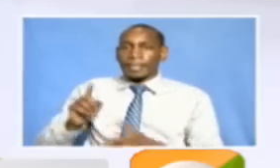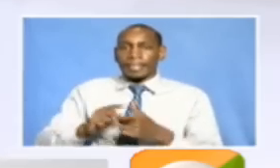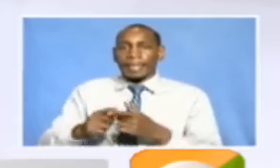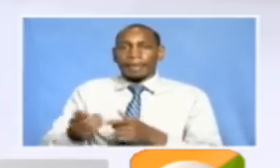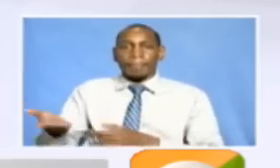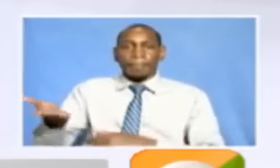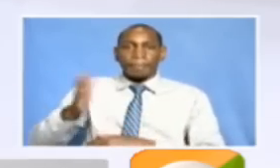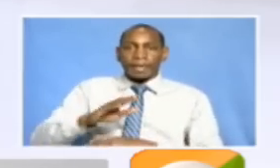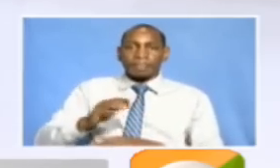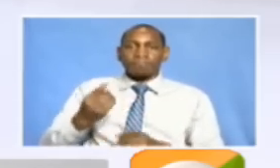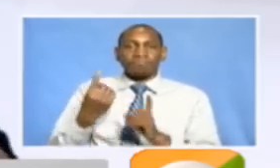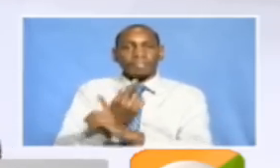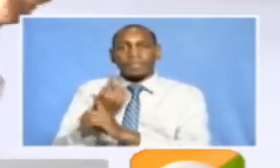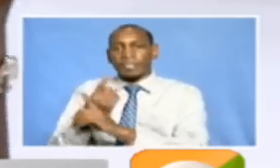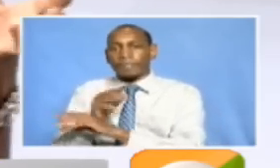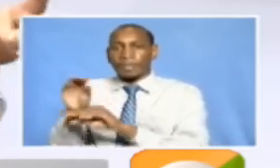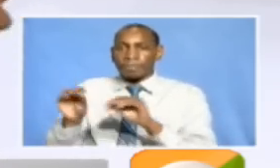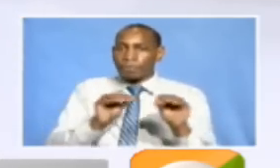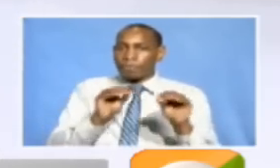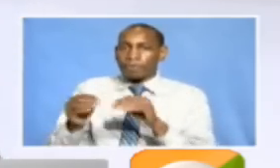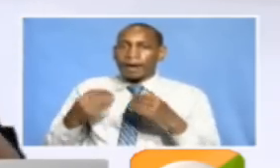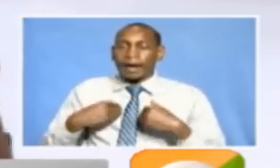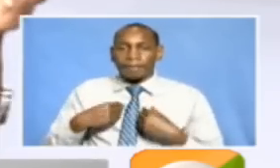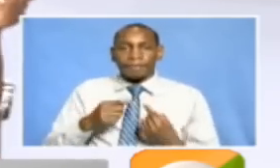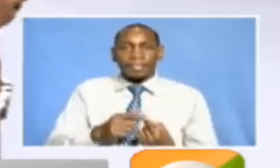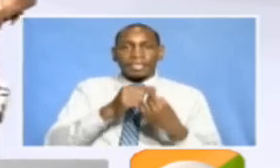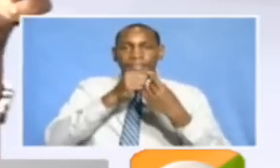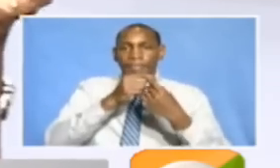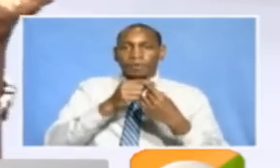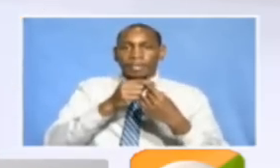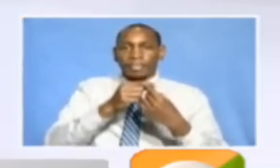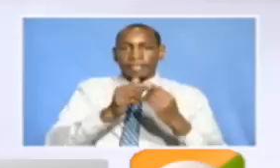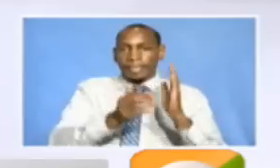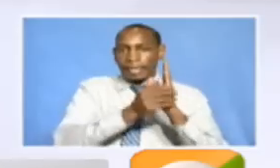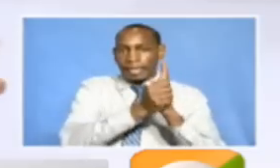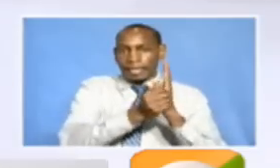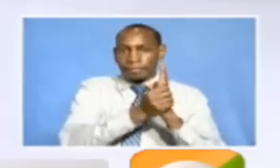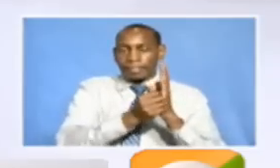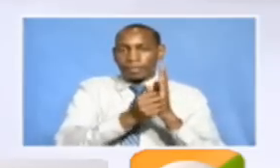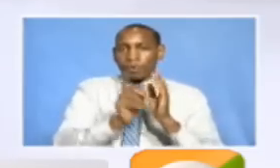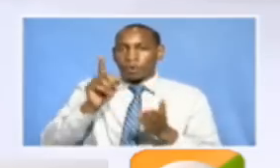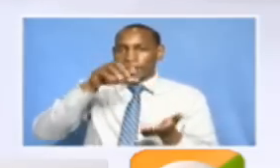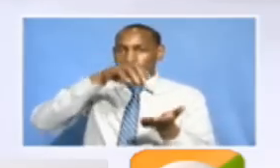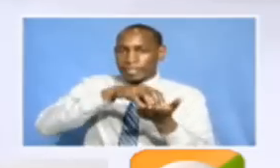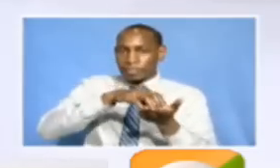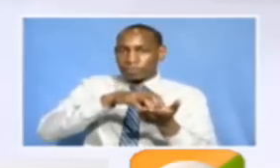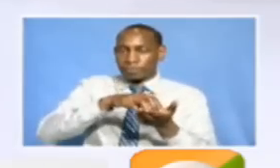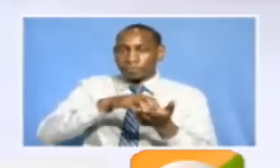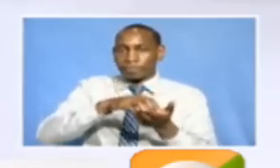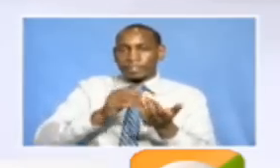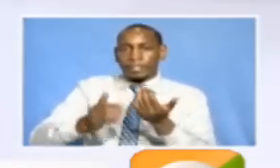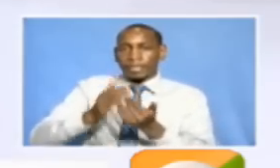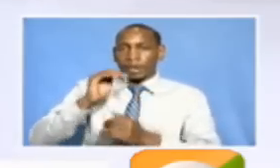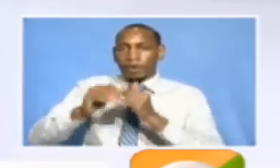forth and all that. So if we have all the specialized personnel under one roof to manage all cases of assault, including sexual assault, this would go a long